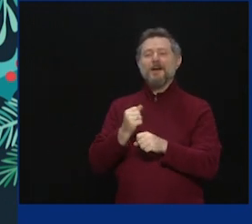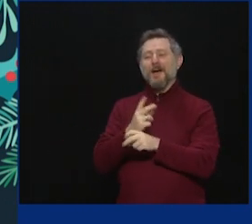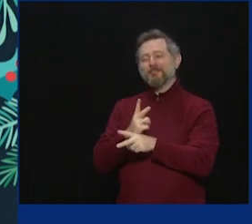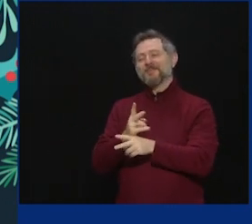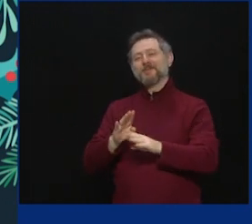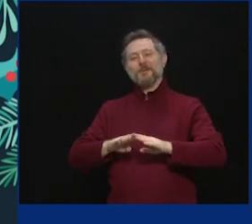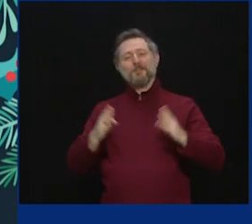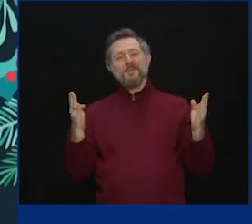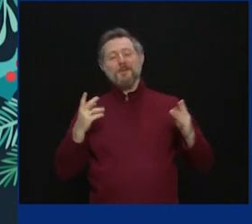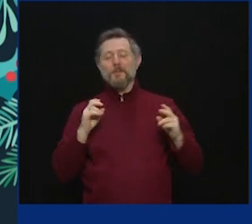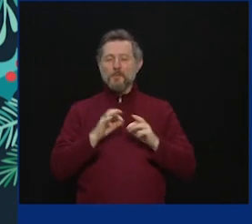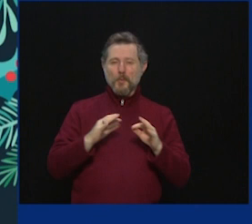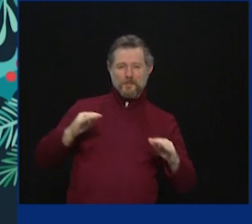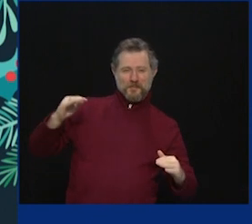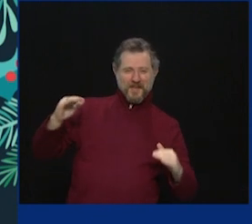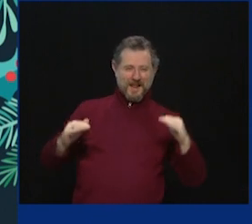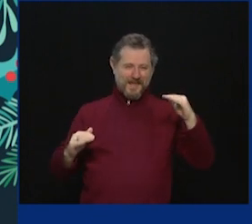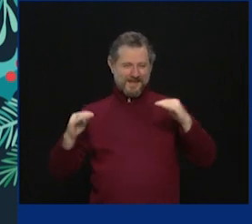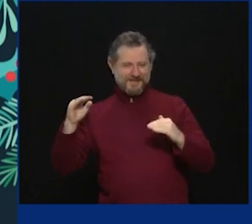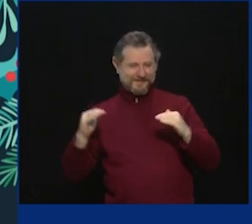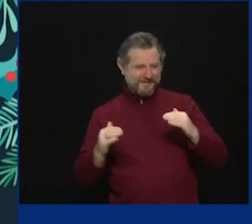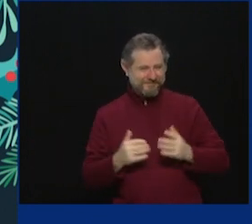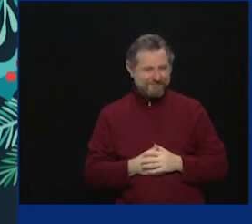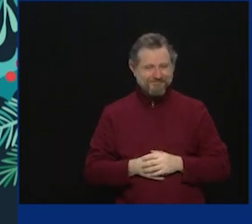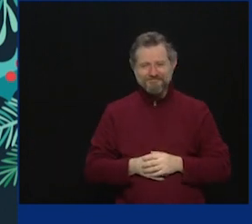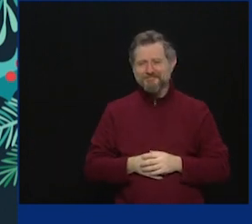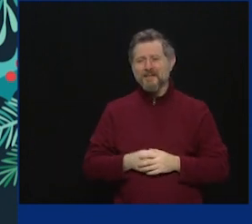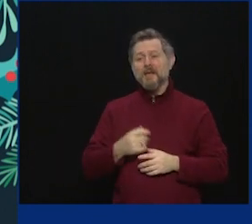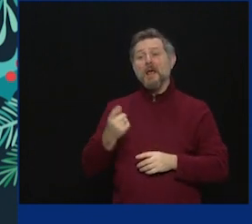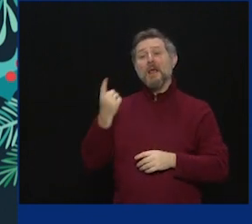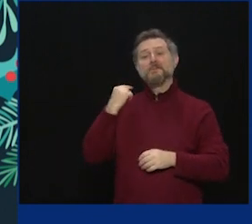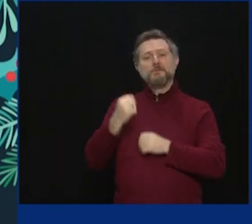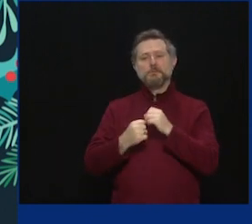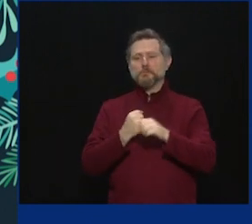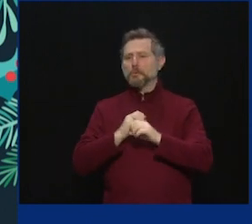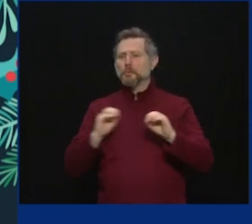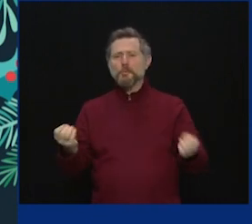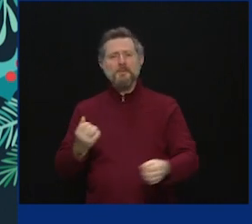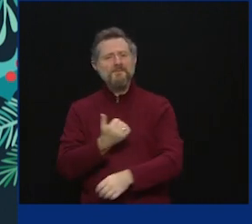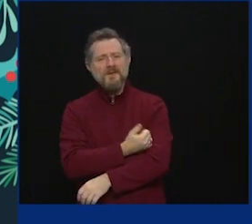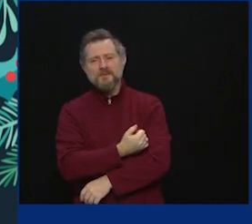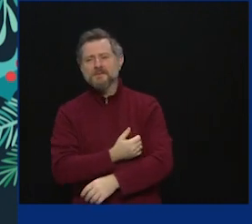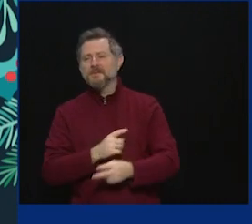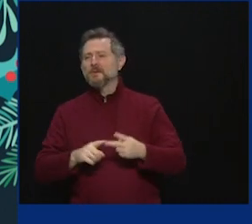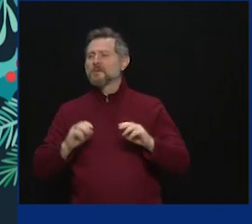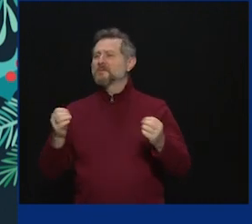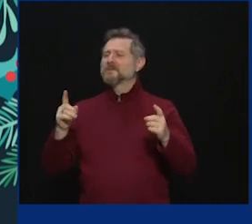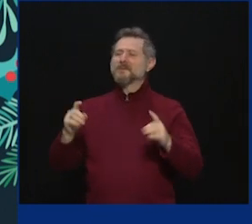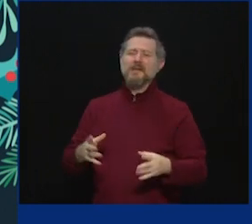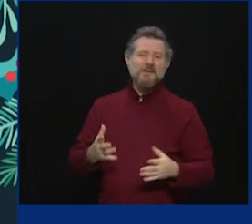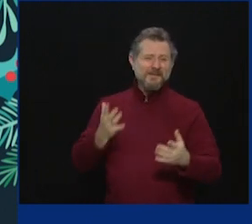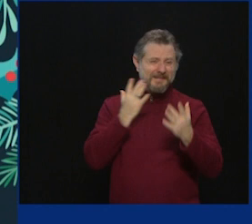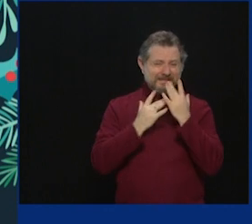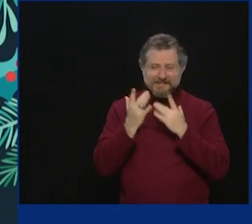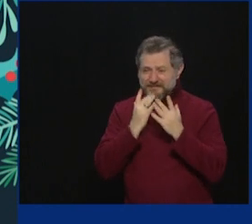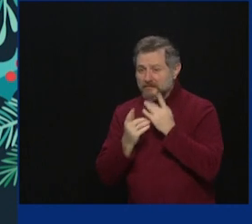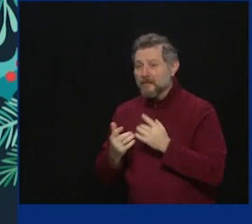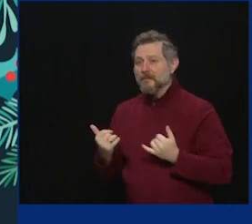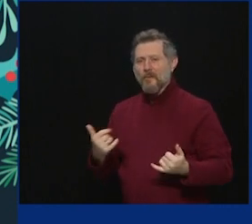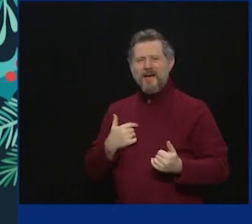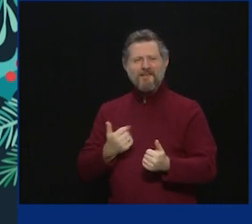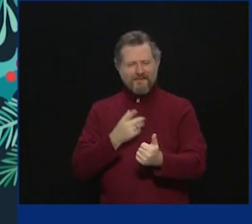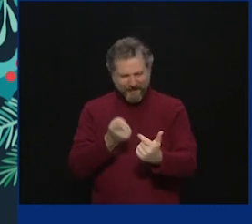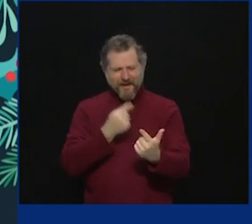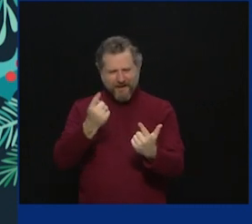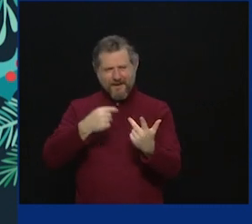the balance. We couldn't have done this before. We didn't have vaccines and boosters and testing kits available. We have all these